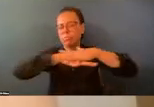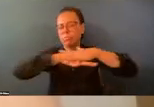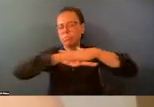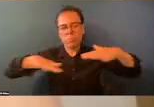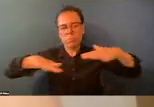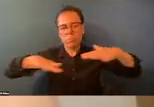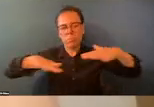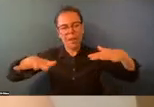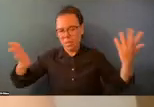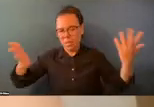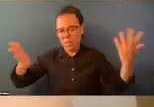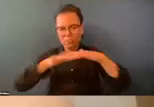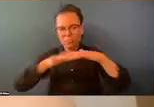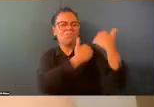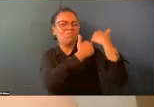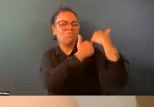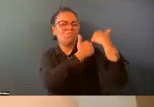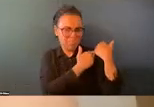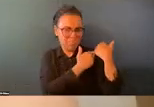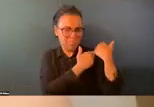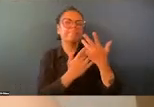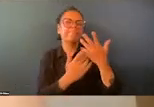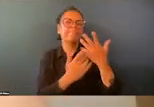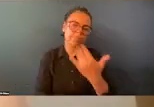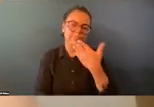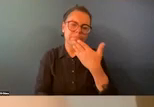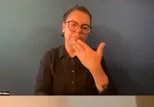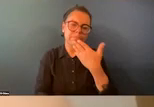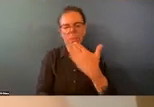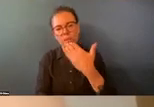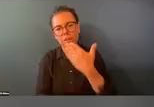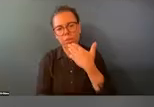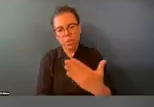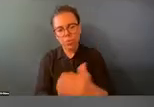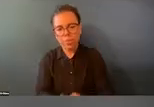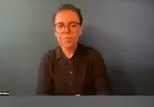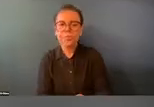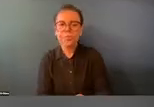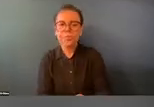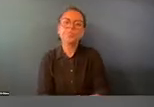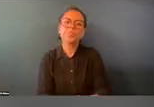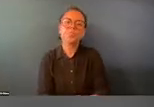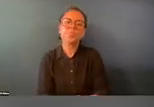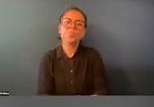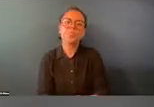affects everyone. And yeah, so that's why. Yeah. Thank you very much.